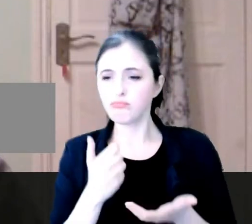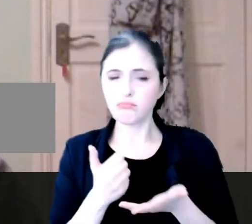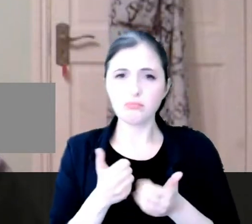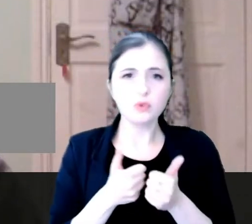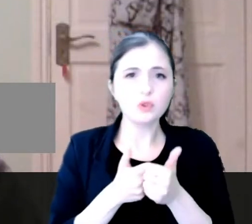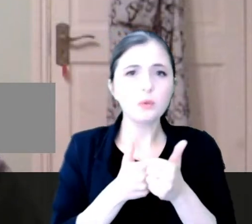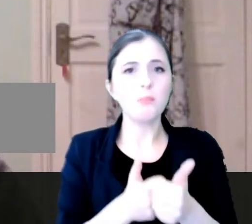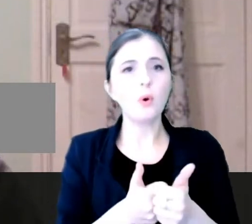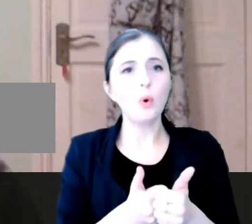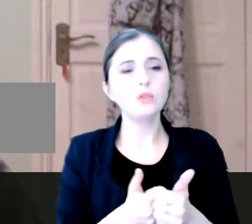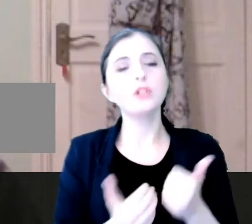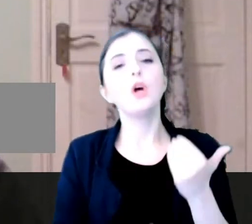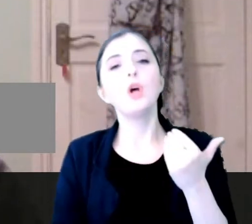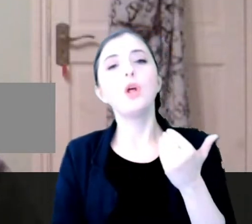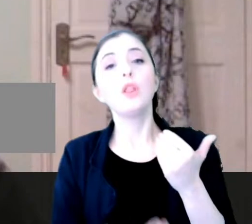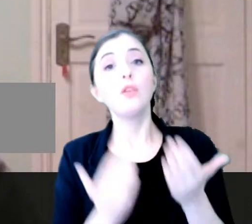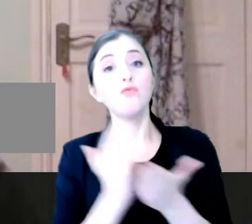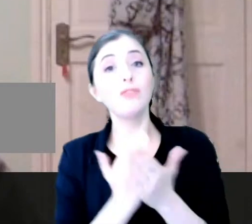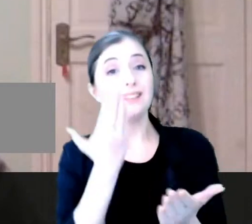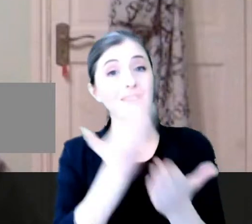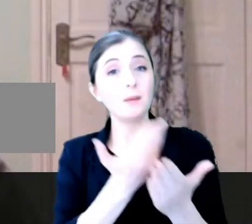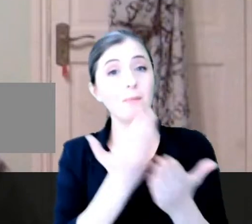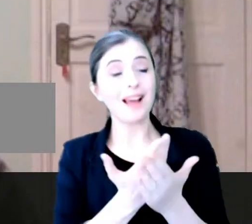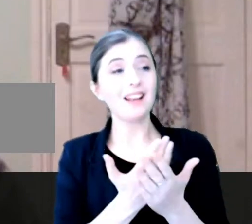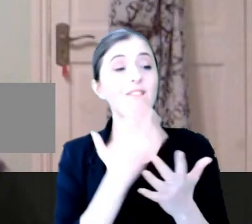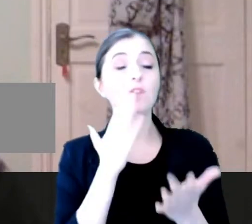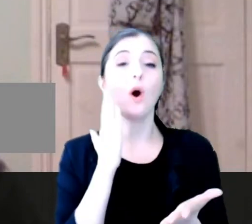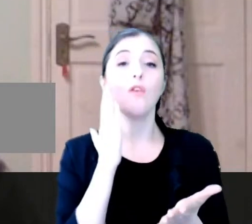recovery following the coronavirus pandemic?